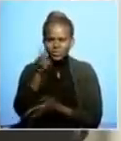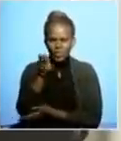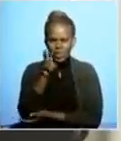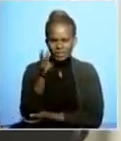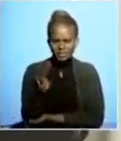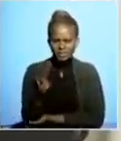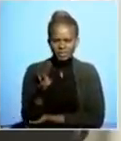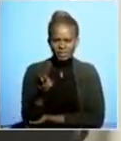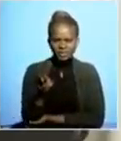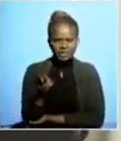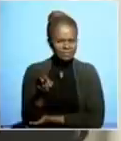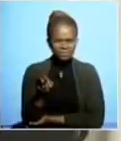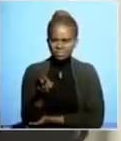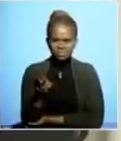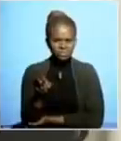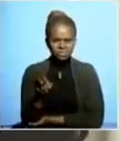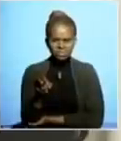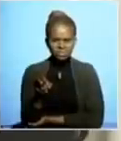over time.